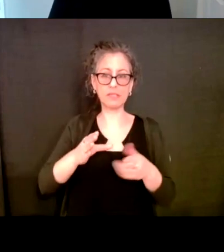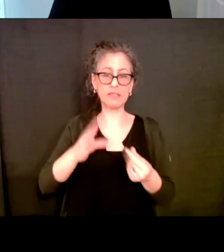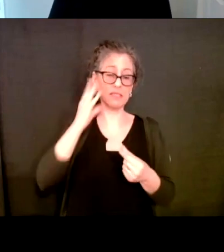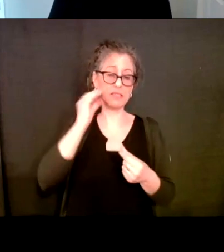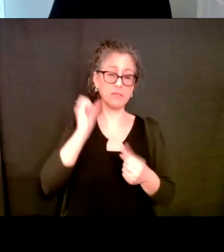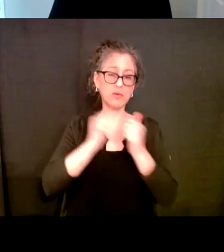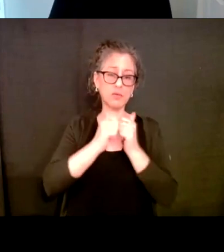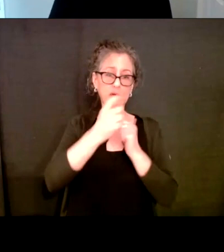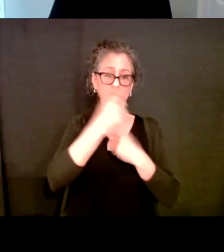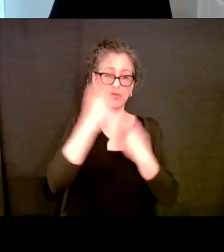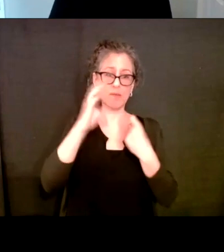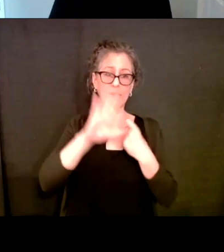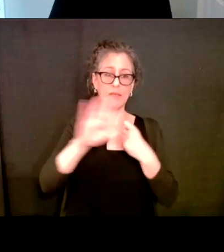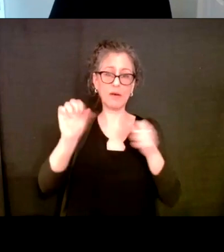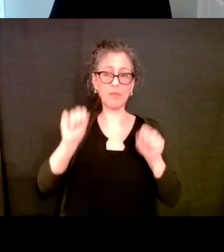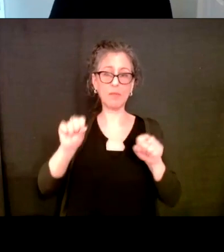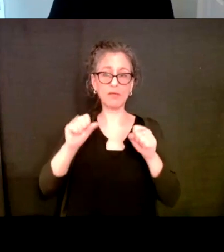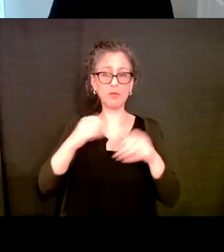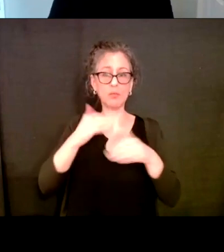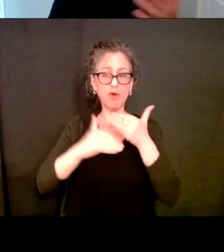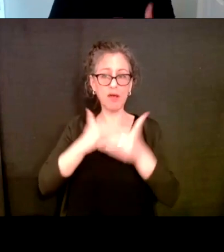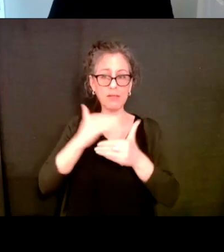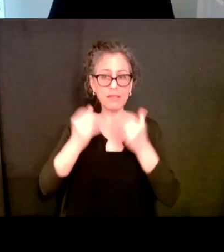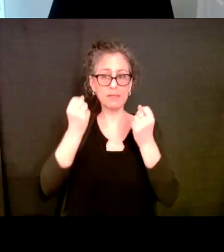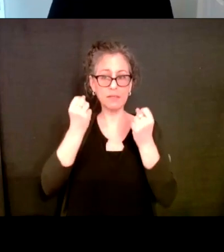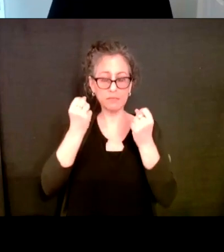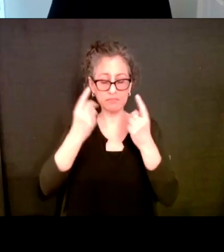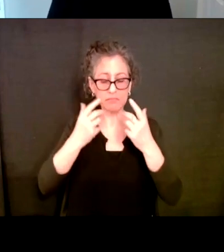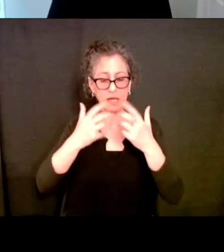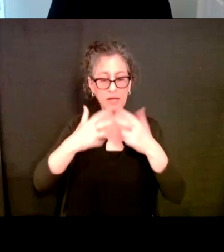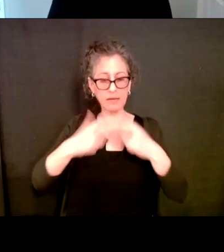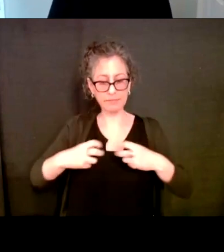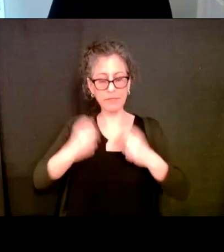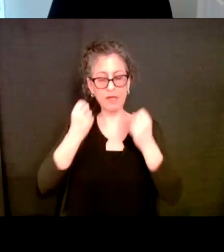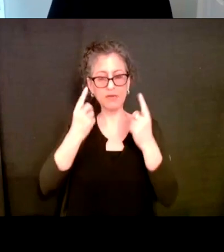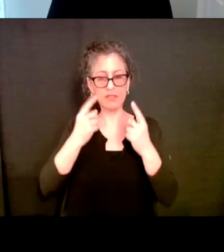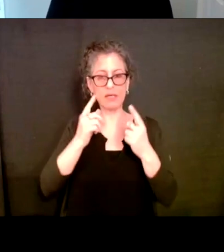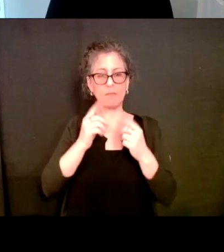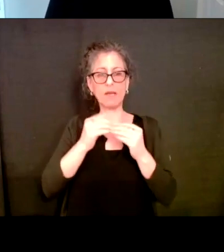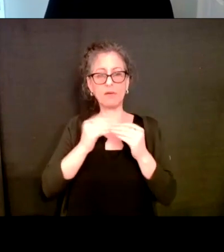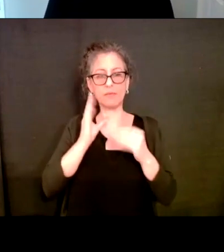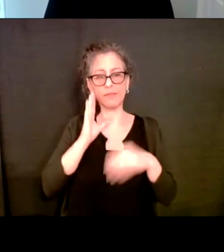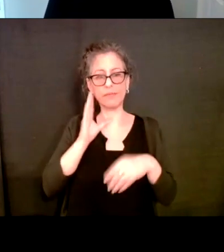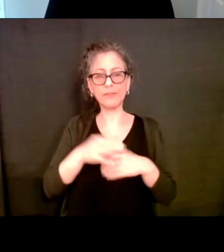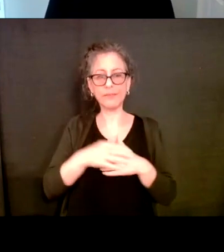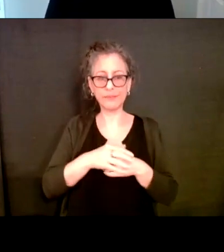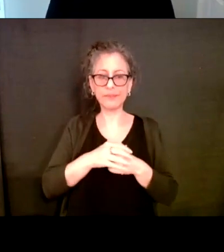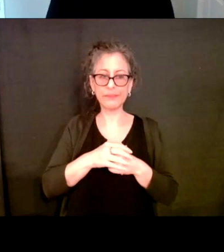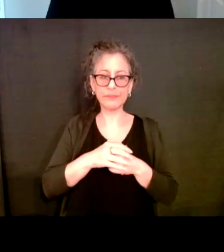their ability to process and make sense of it, as we'll talk about in some subsequent slides.